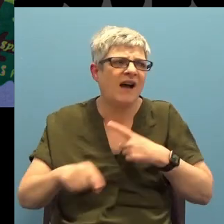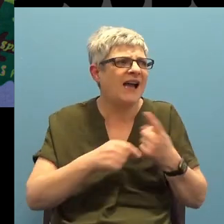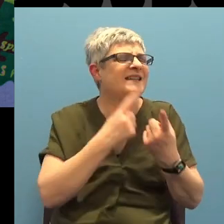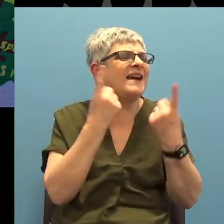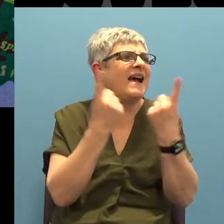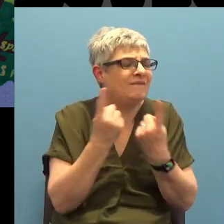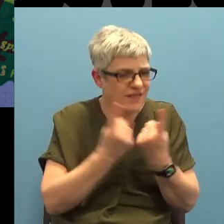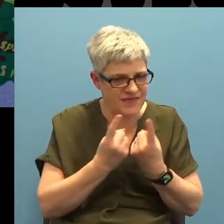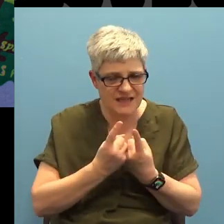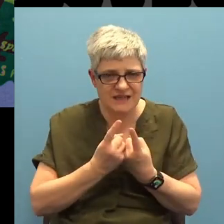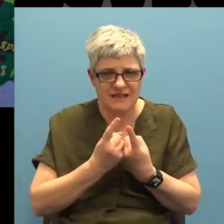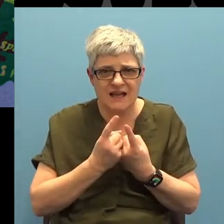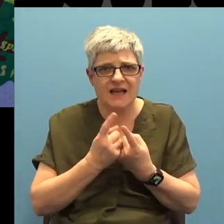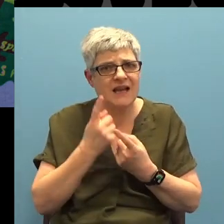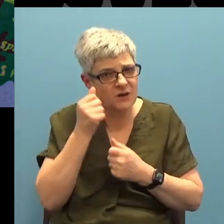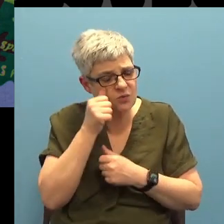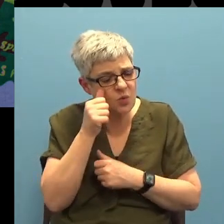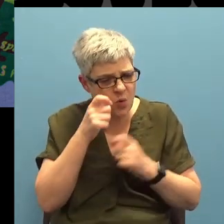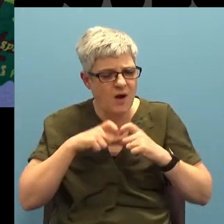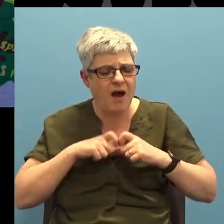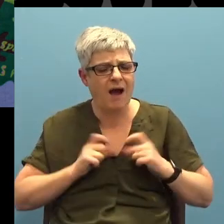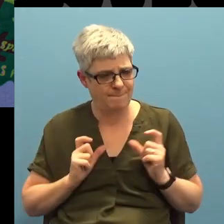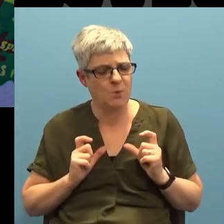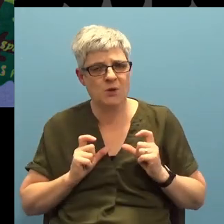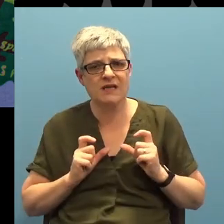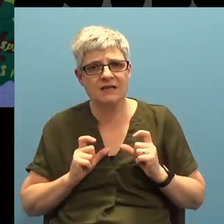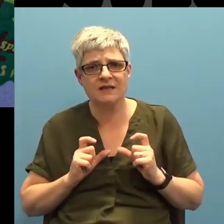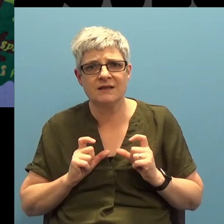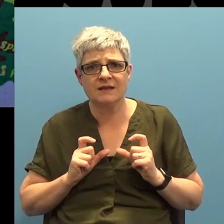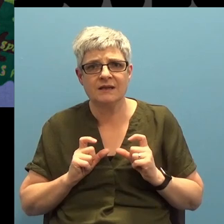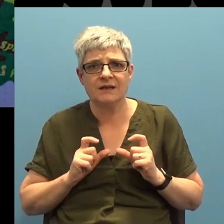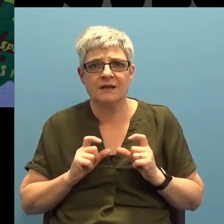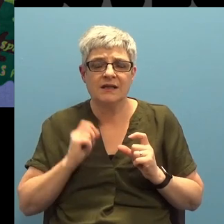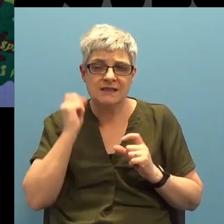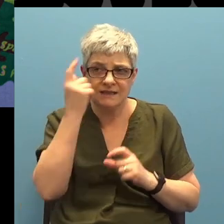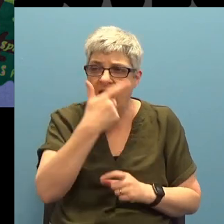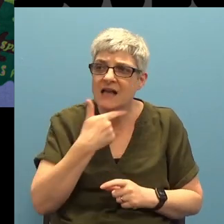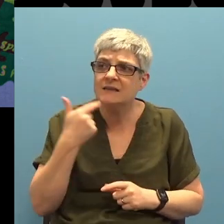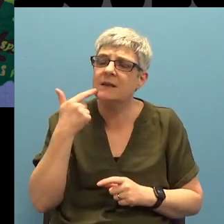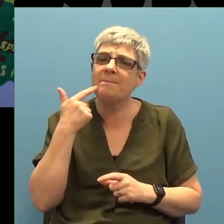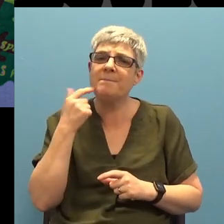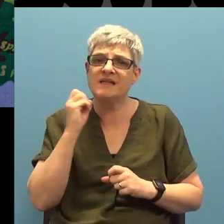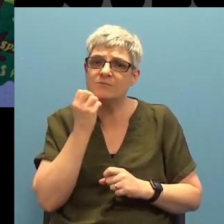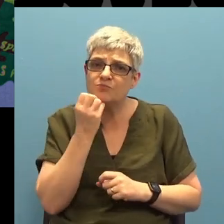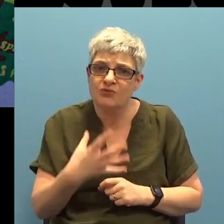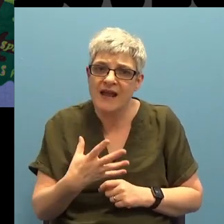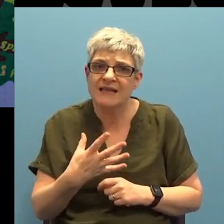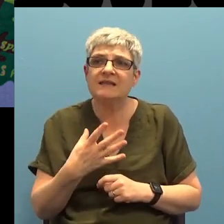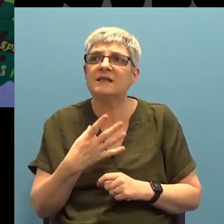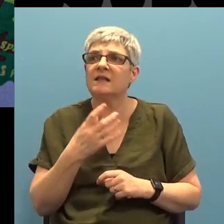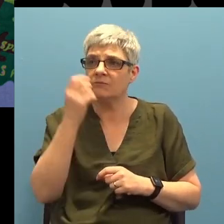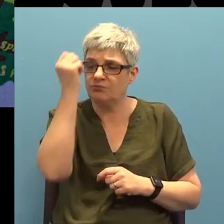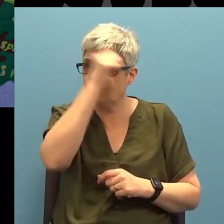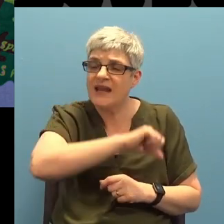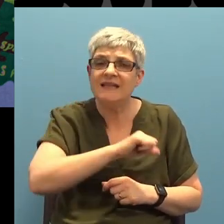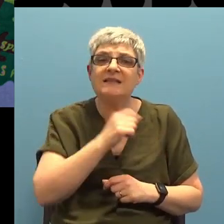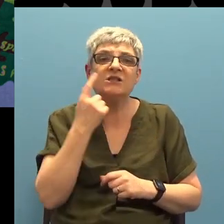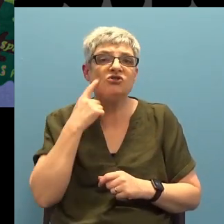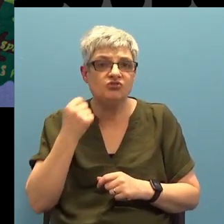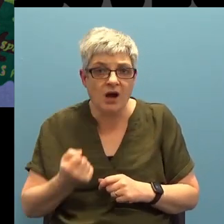broken their heart to see him like this. He's handsome. He's bright. He's young. He's got